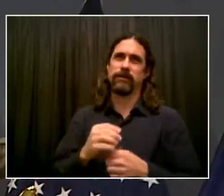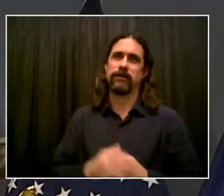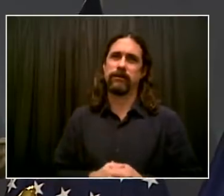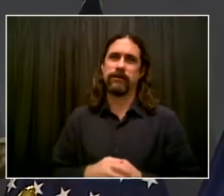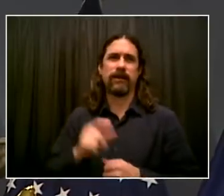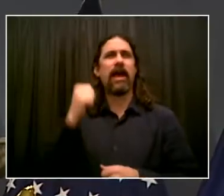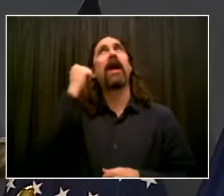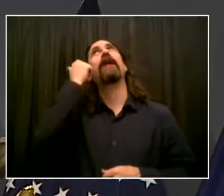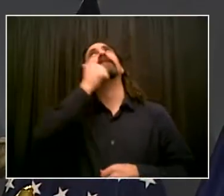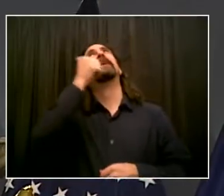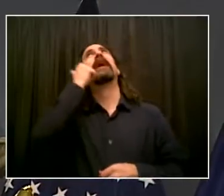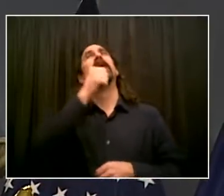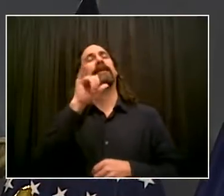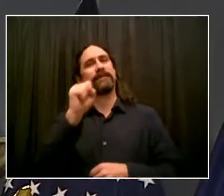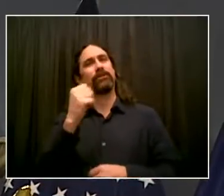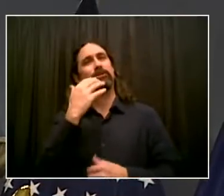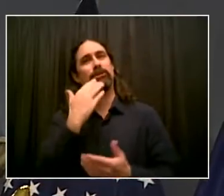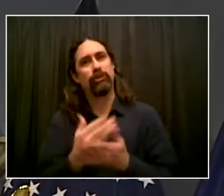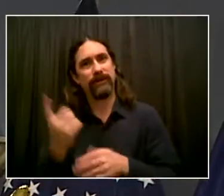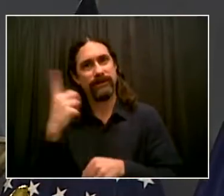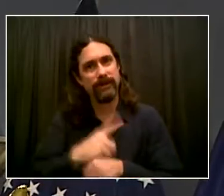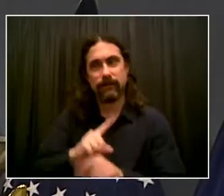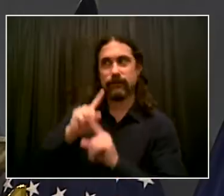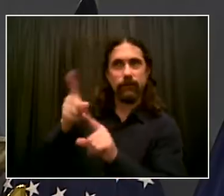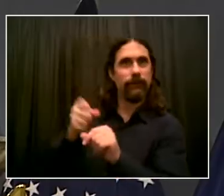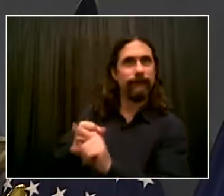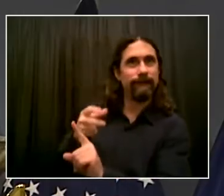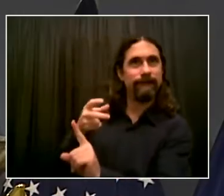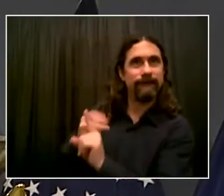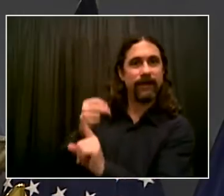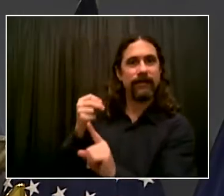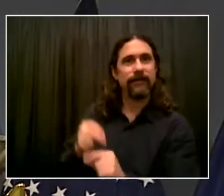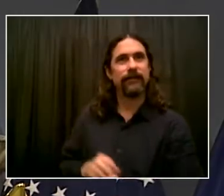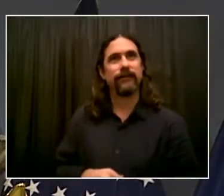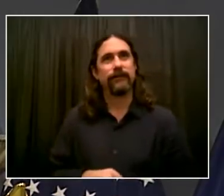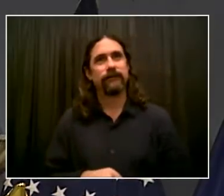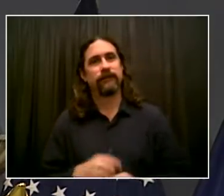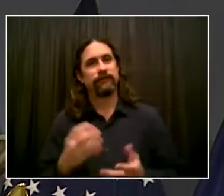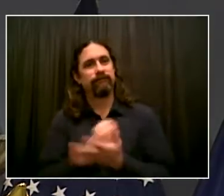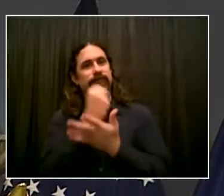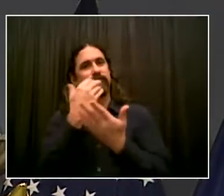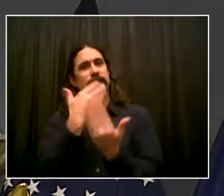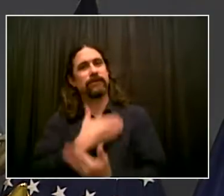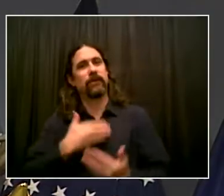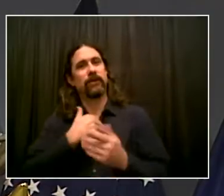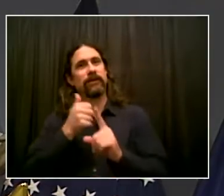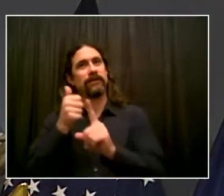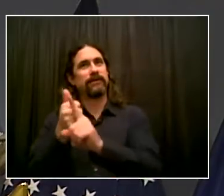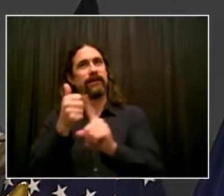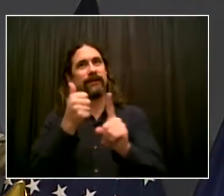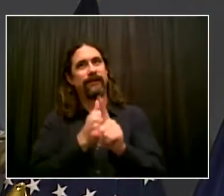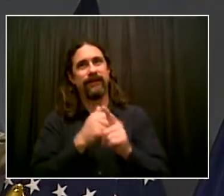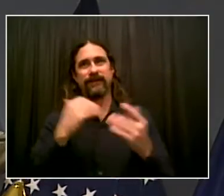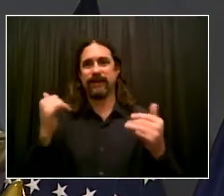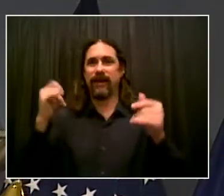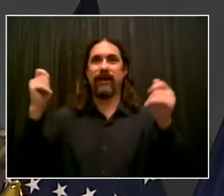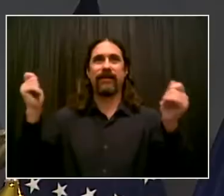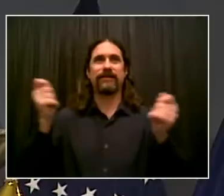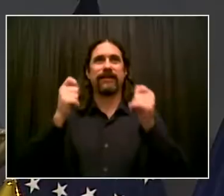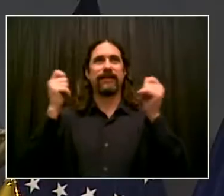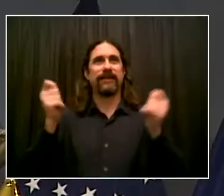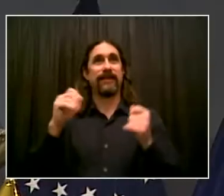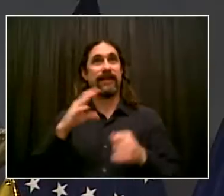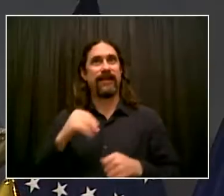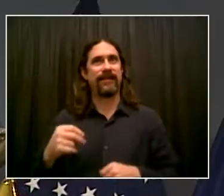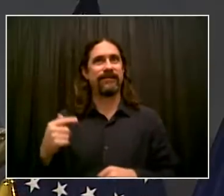the joys of the holiday season. And speaking of the holiday season, and of course Thanksgiving, I've been joined by some special friends because